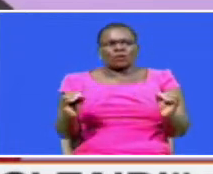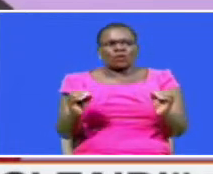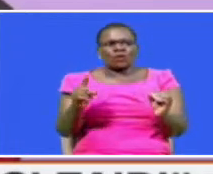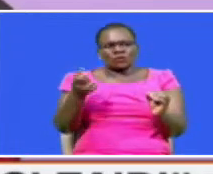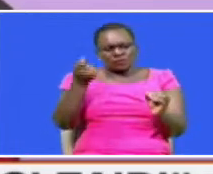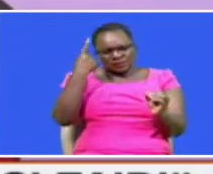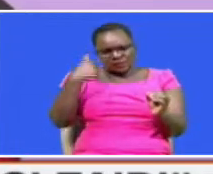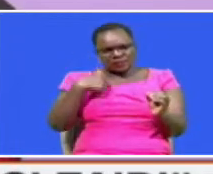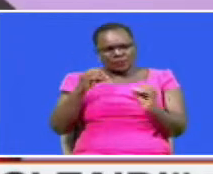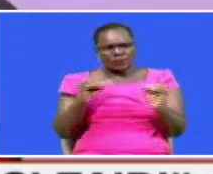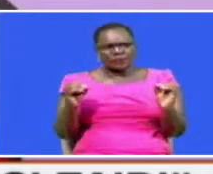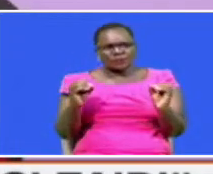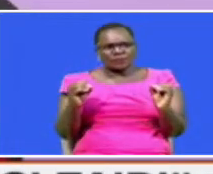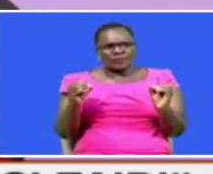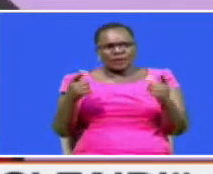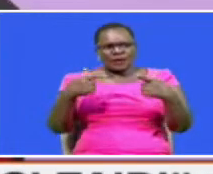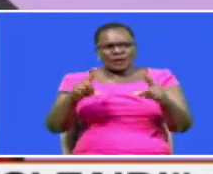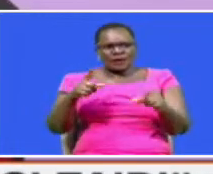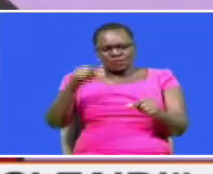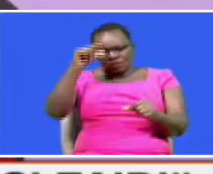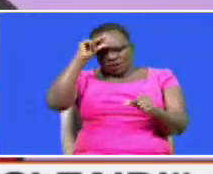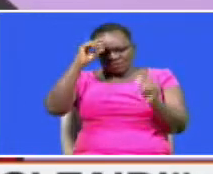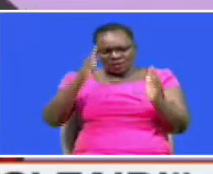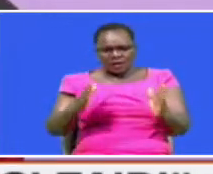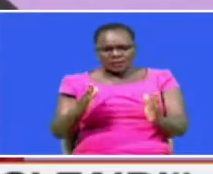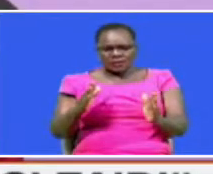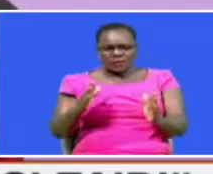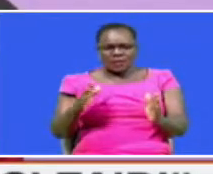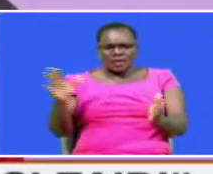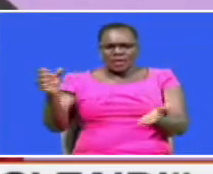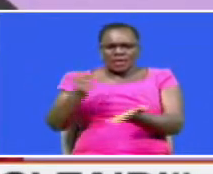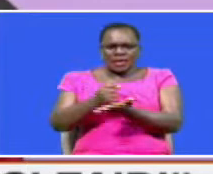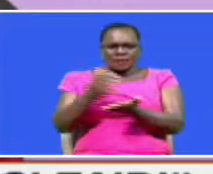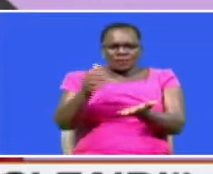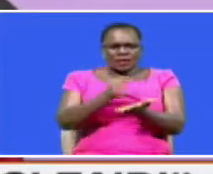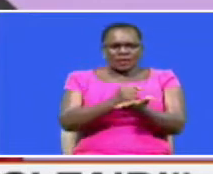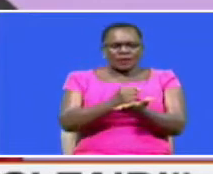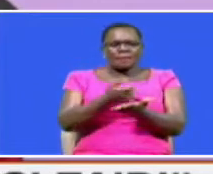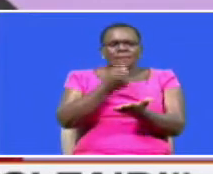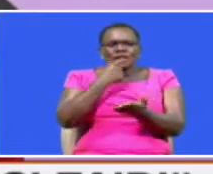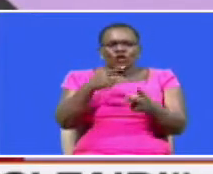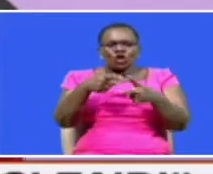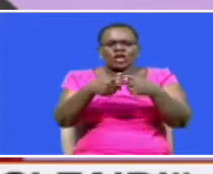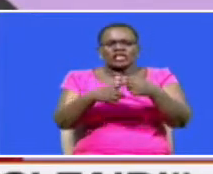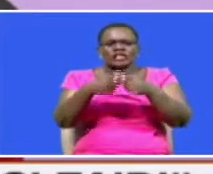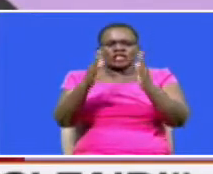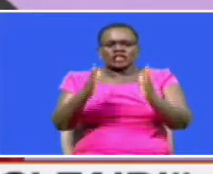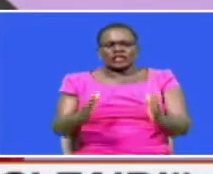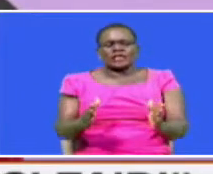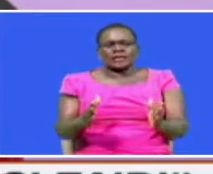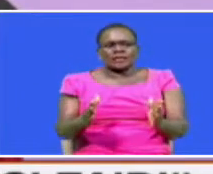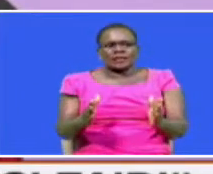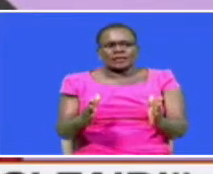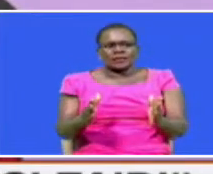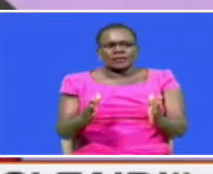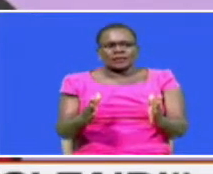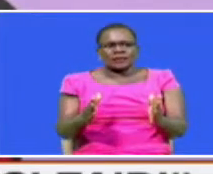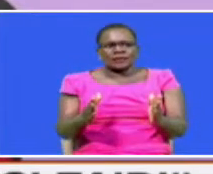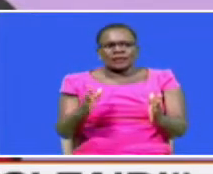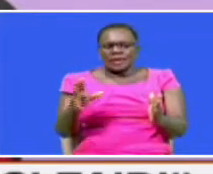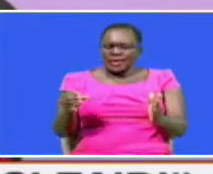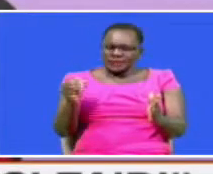what we are talking about. And so our lovely governors, please employ biomedical engineers and let's maintain this equipment. They are very